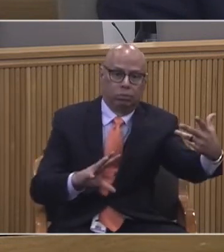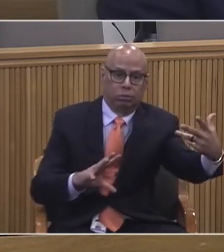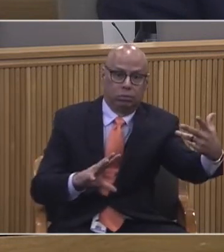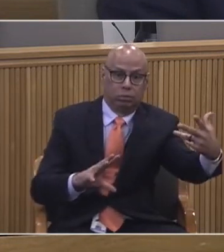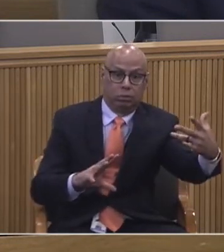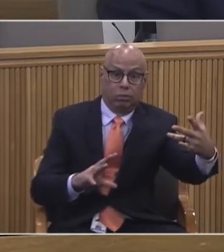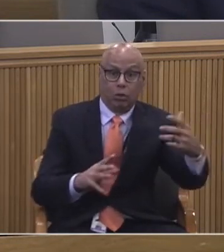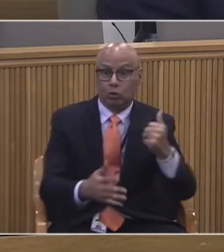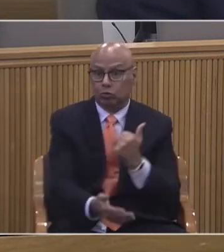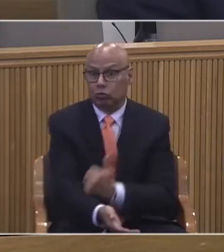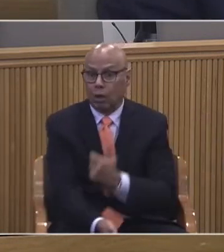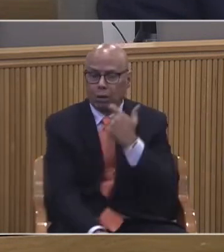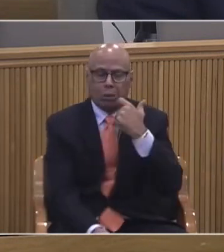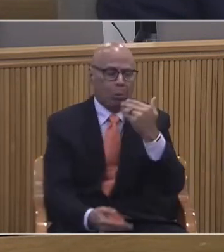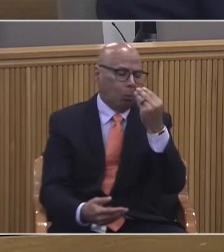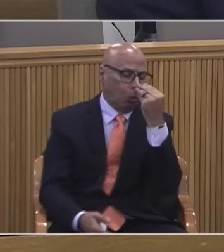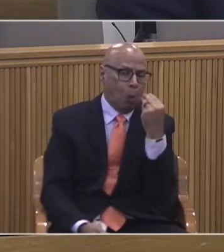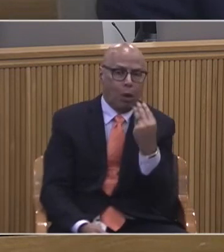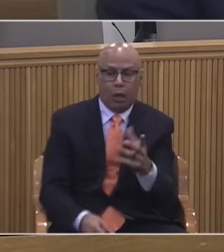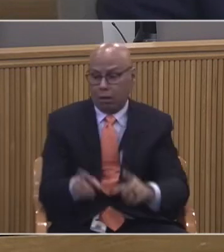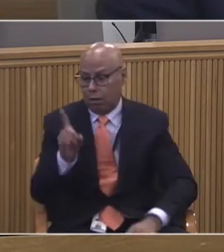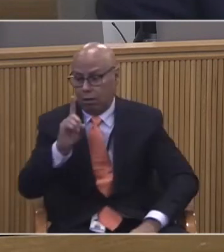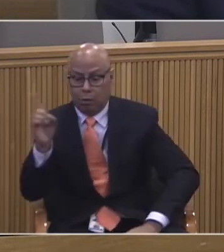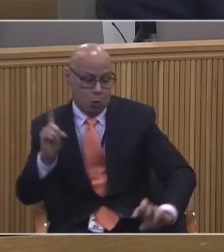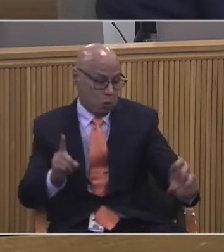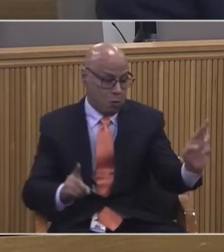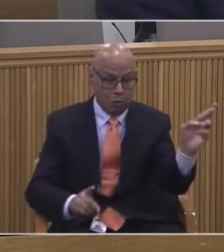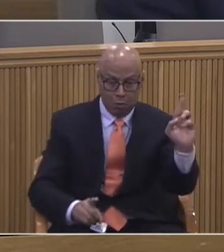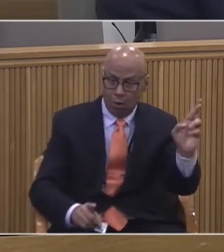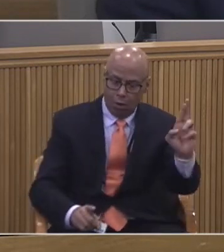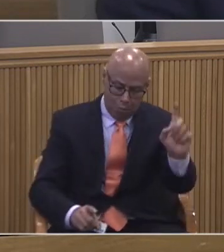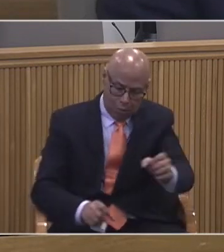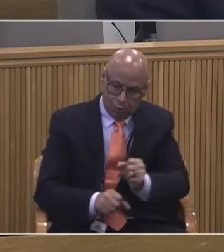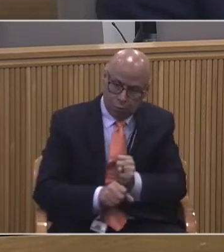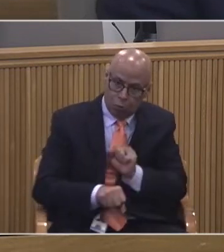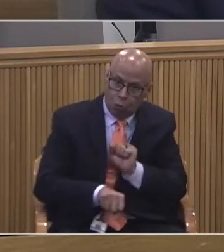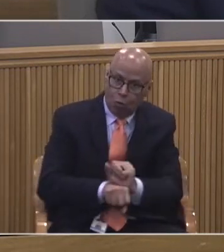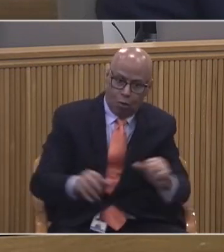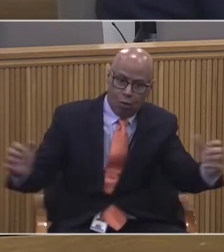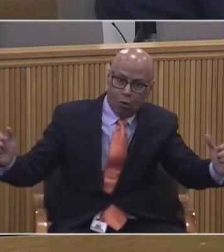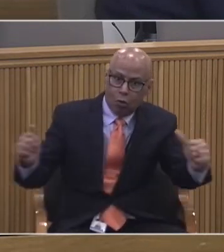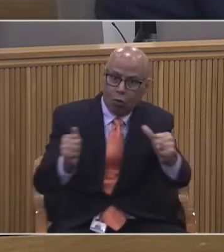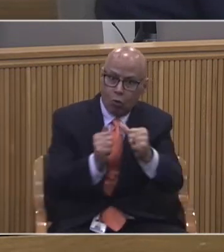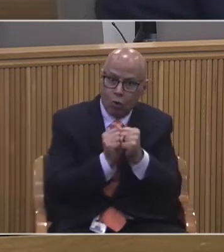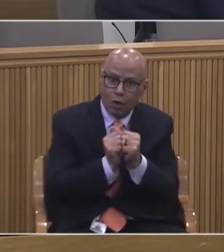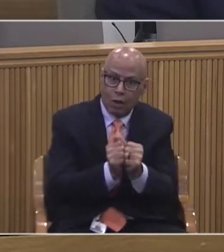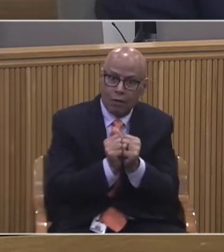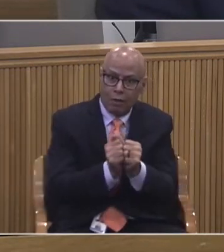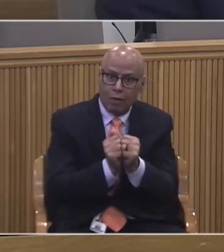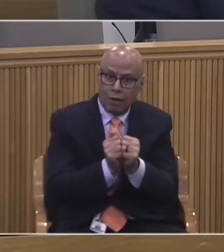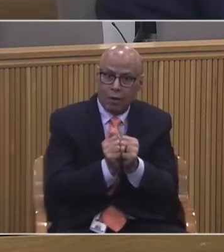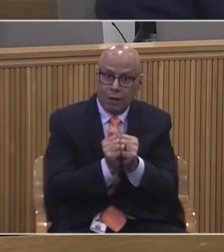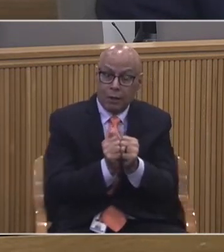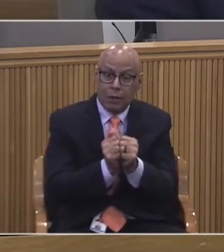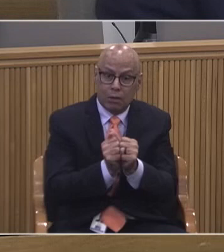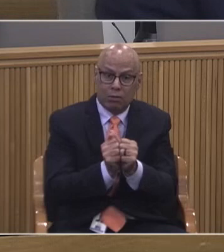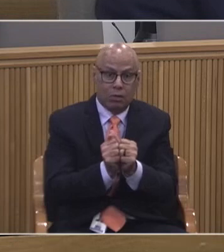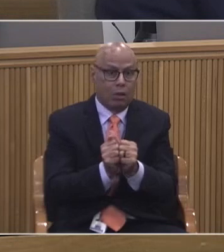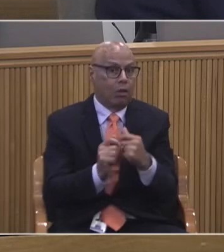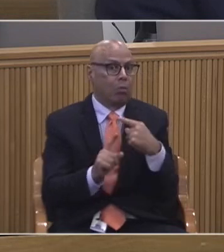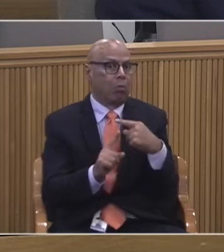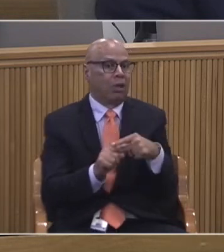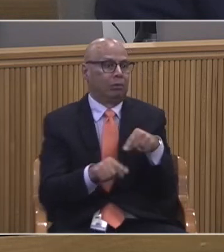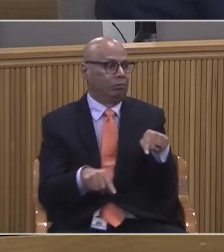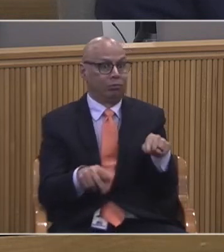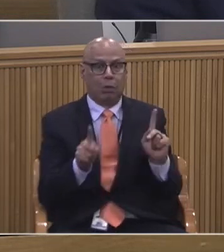not care whether you're a Republican or a Democrat, so we must work together. In addition to the lawlessness